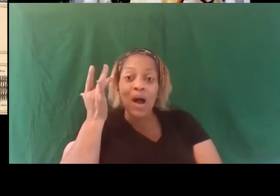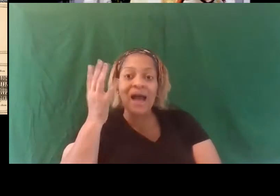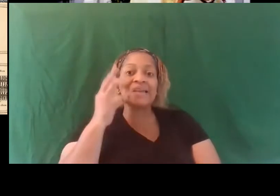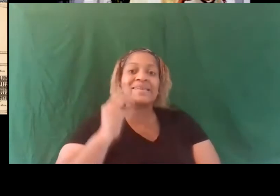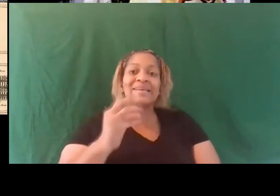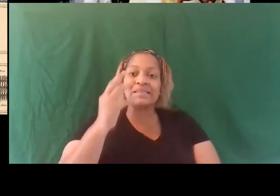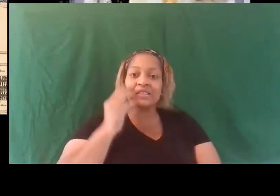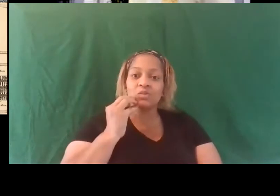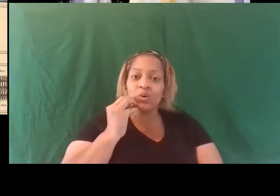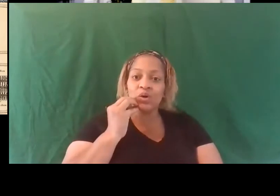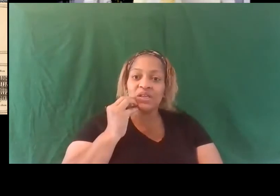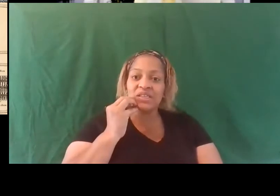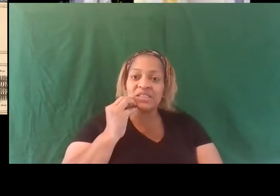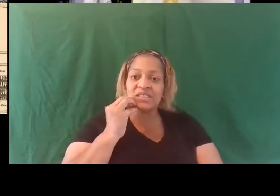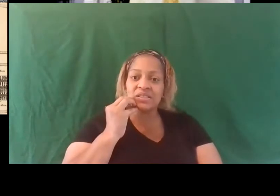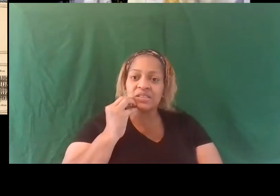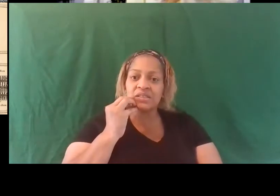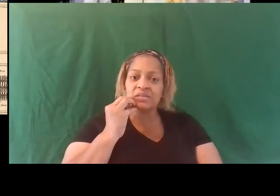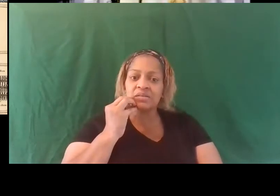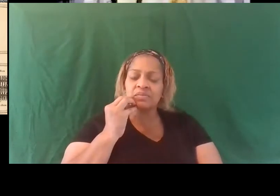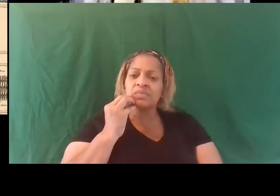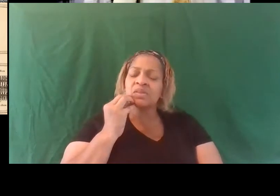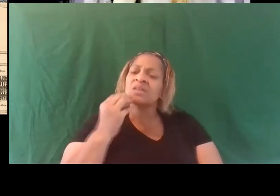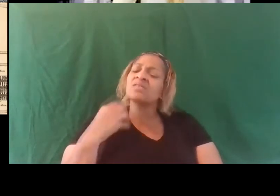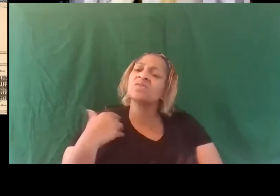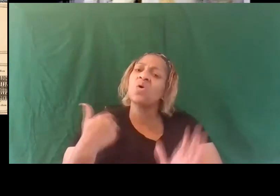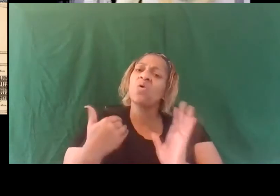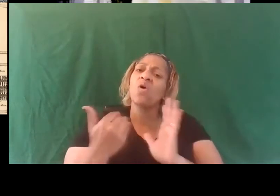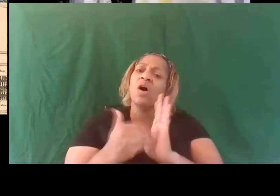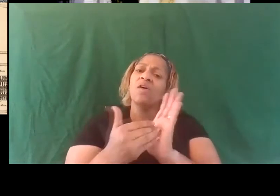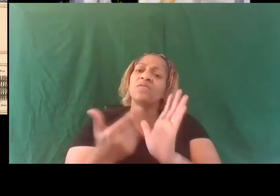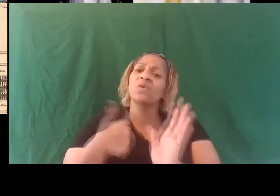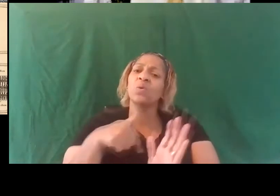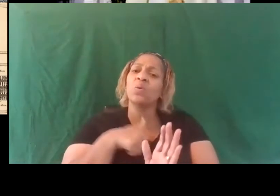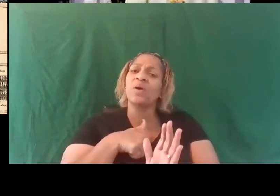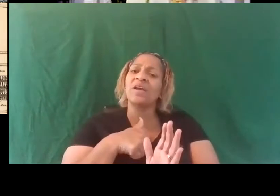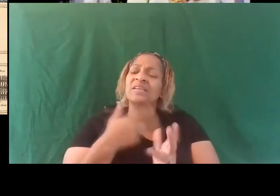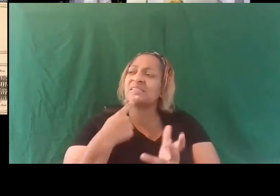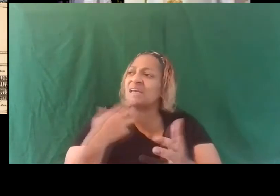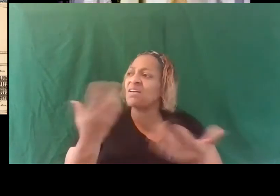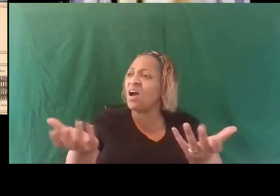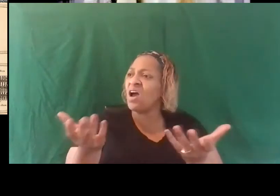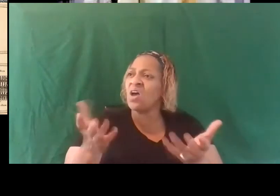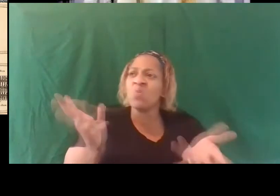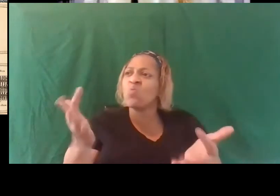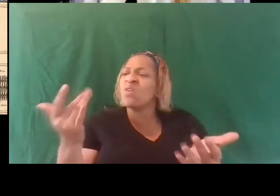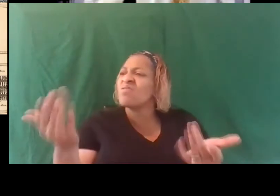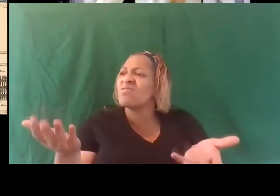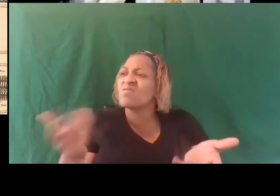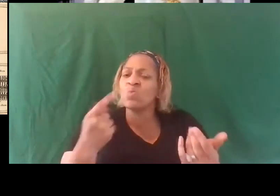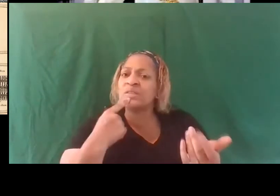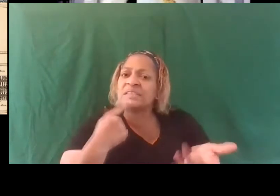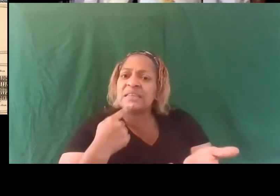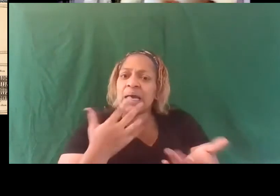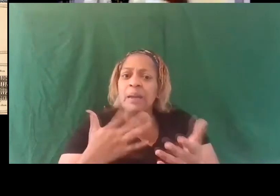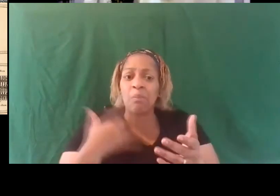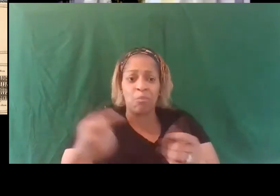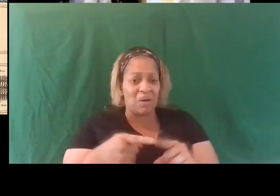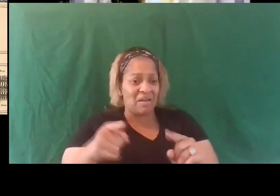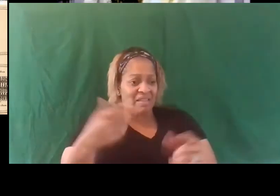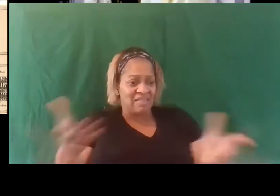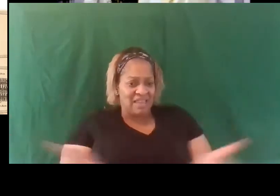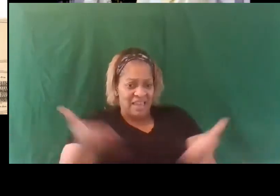You get that? Because oftentimes we are, well, you know, what did he say? Like the absolute being,